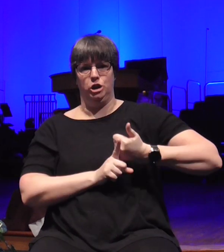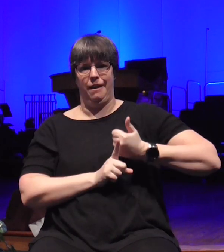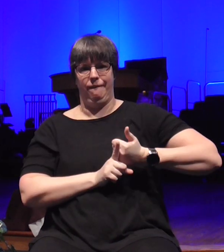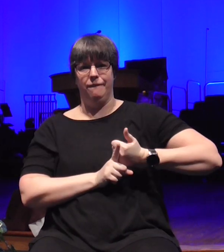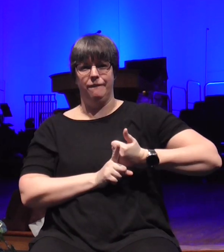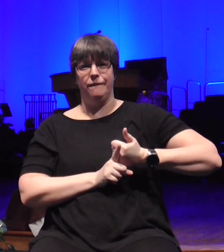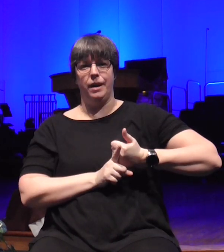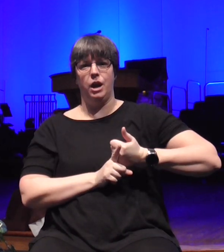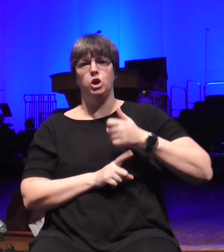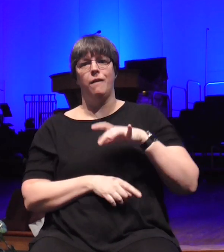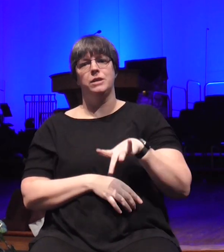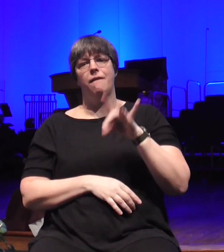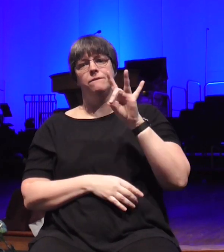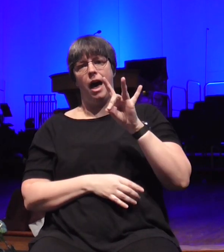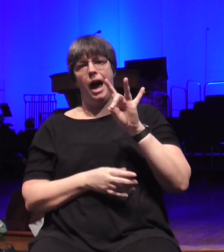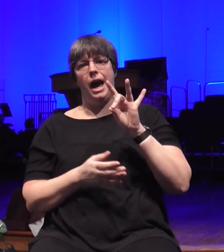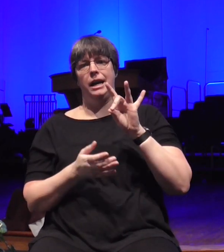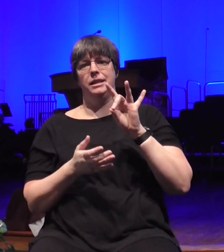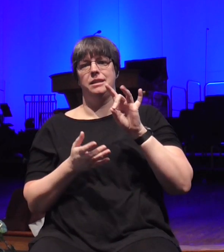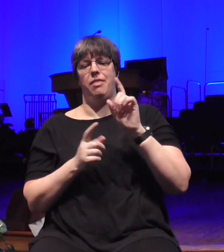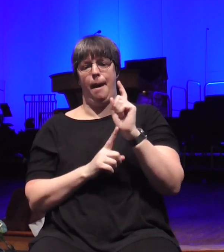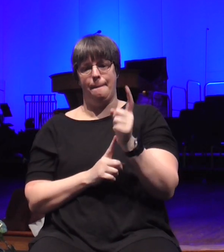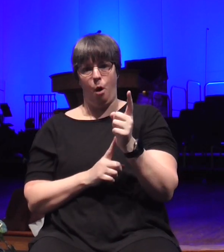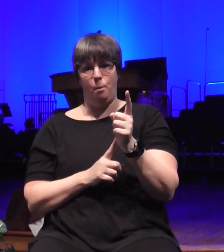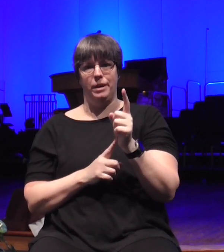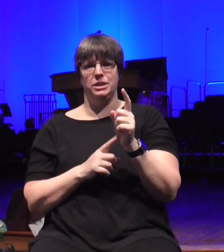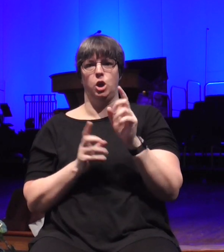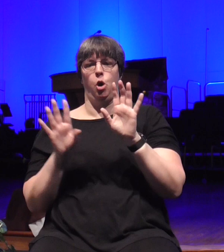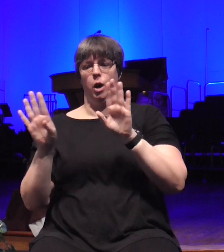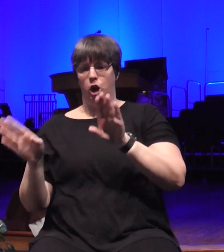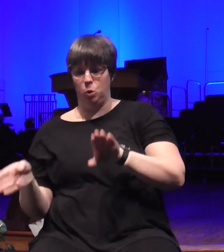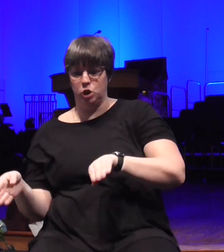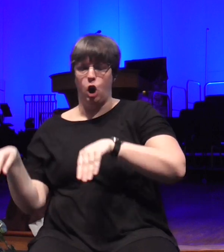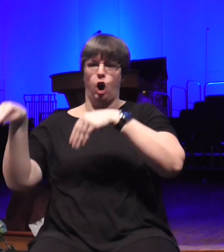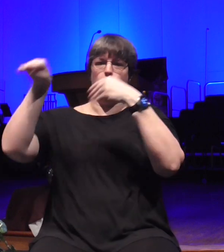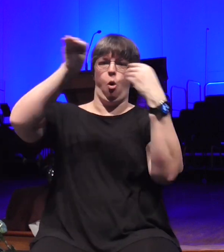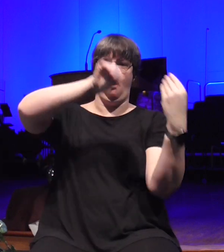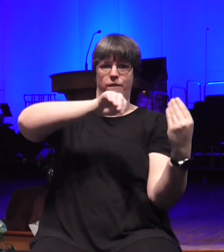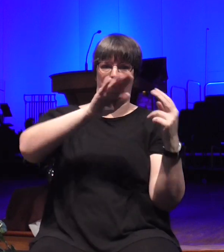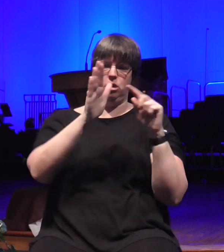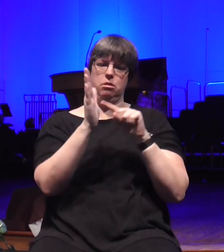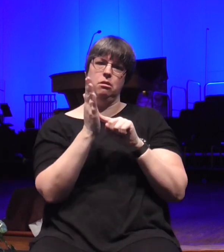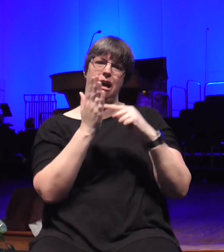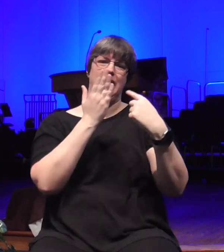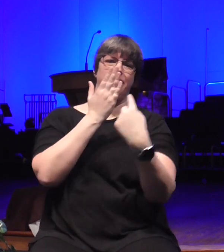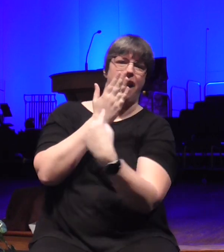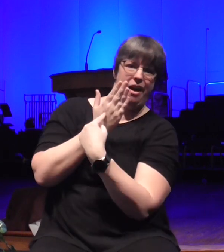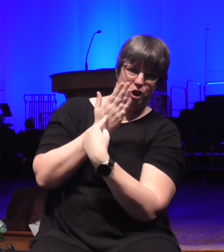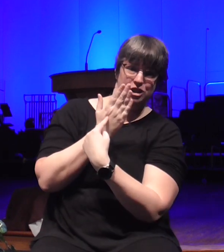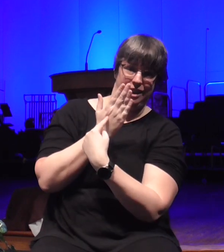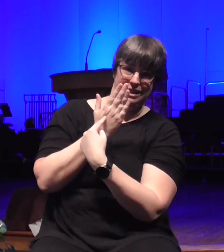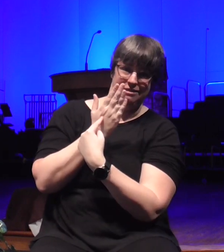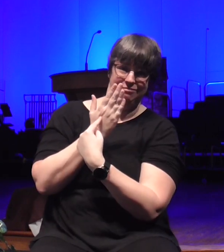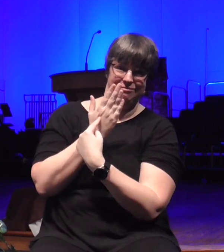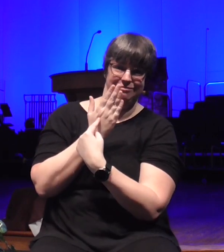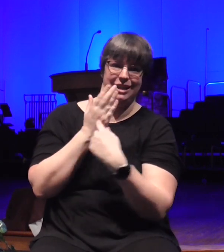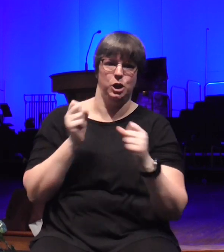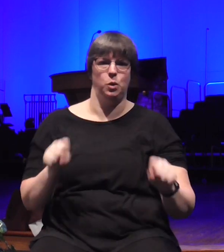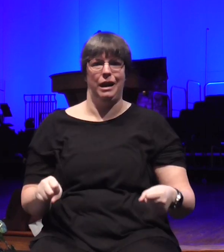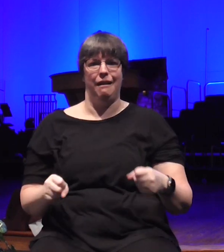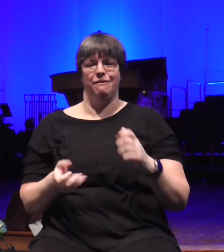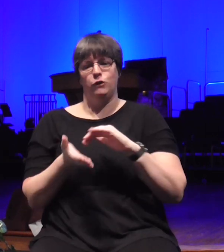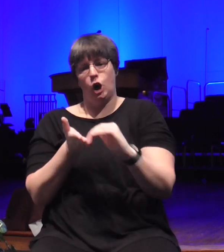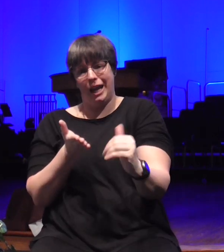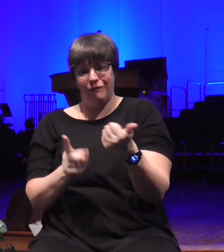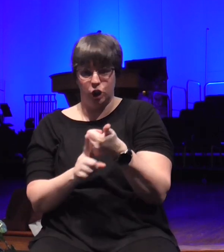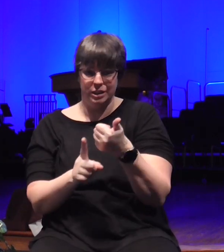or find that moment where you turn over the carpet and you see the beauty and you re-embrace life. And then you can do a whole lot of forgiving. You can forgive